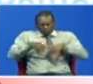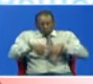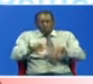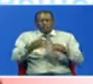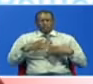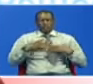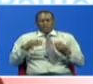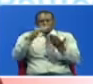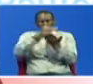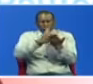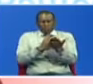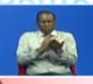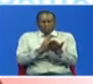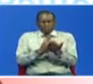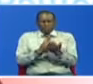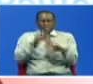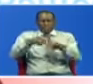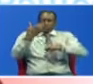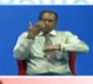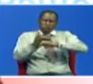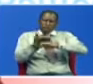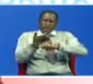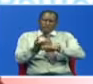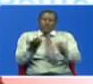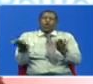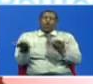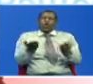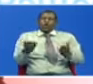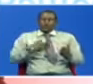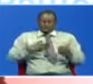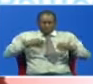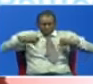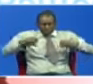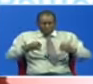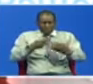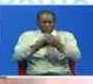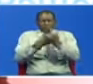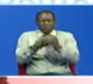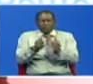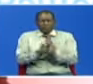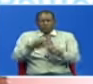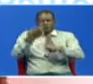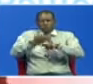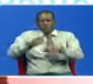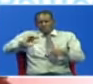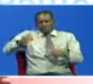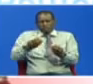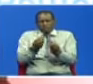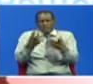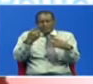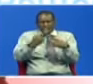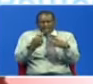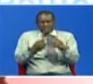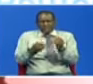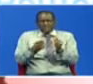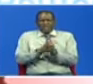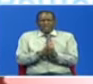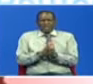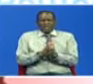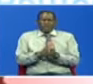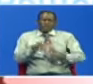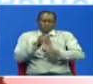programs in Kwale, where we've been implementing in partnership with the Kwale County for several years and align very